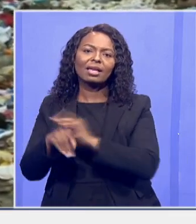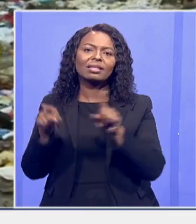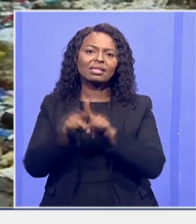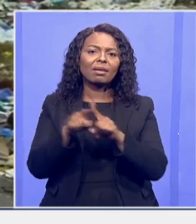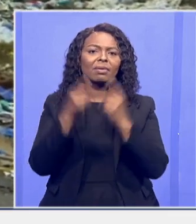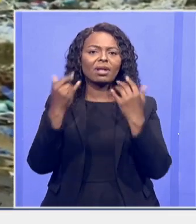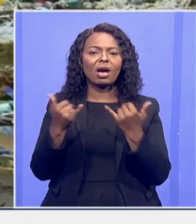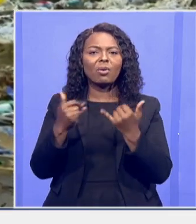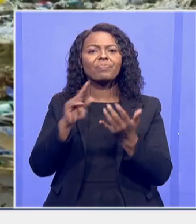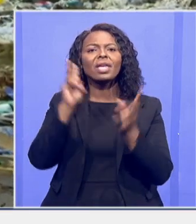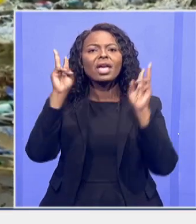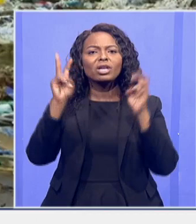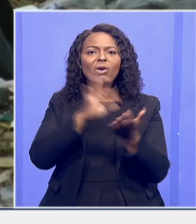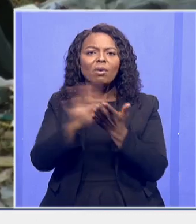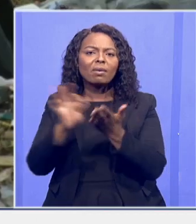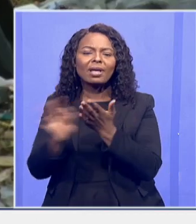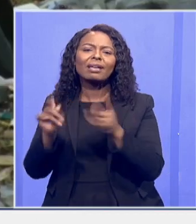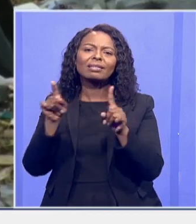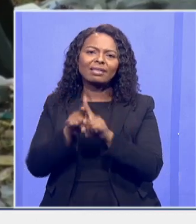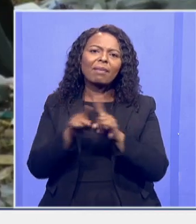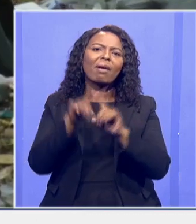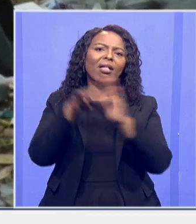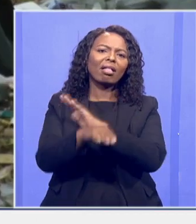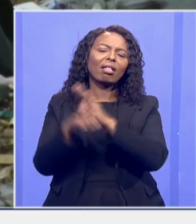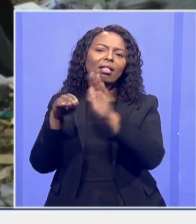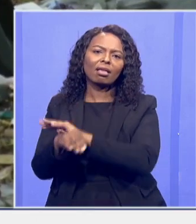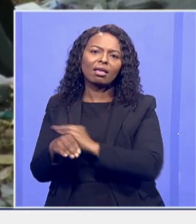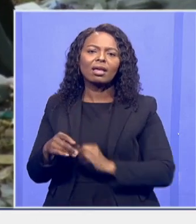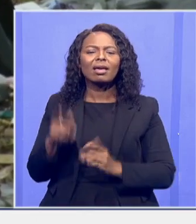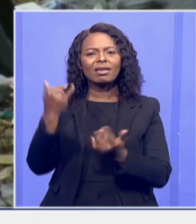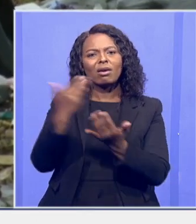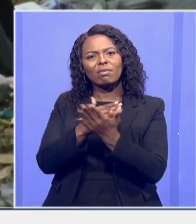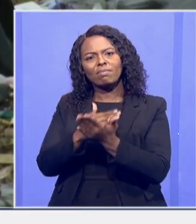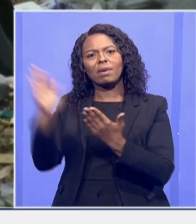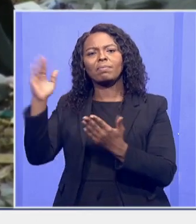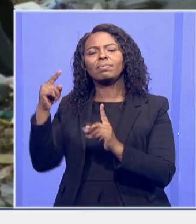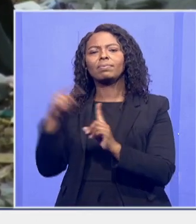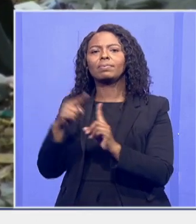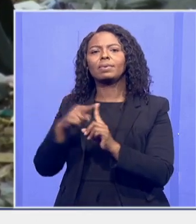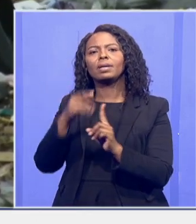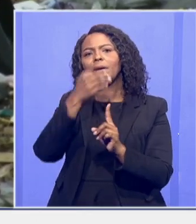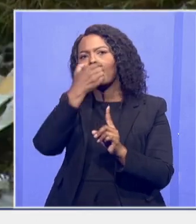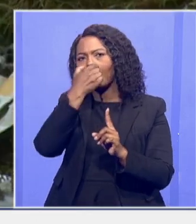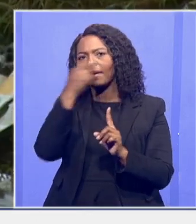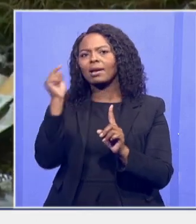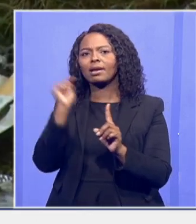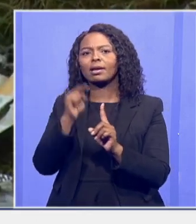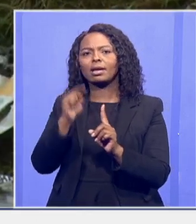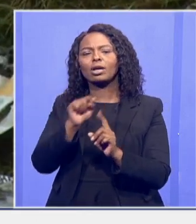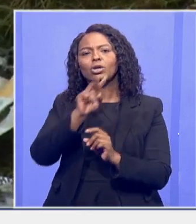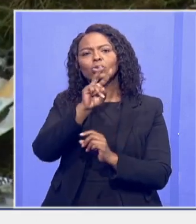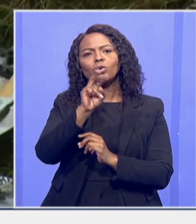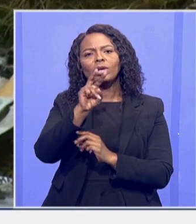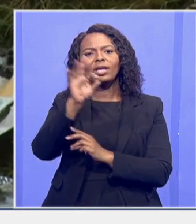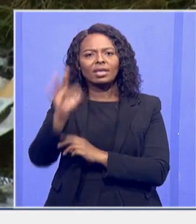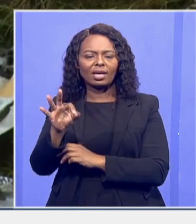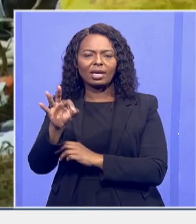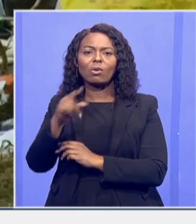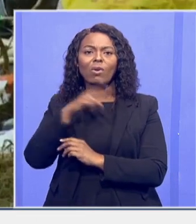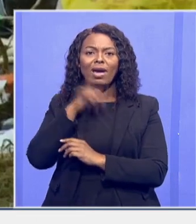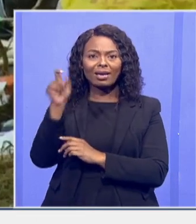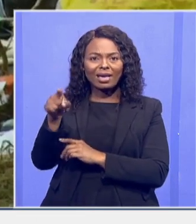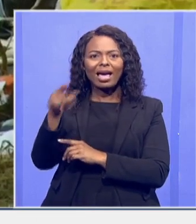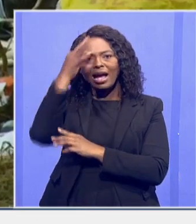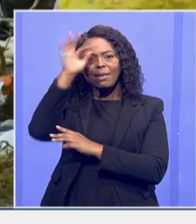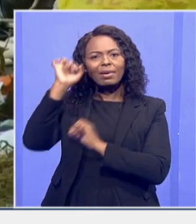EFF has said that we must march for the immediate removal of Cyril Ramaphosa on the 20th of March 2023, because that's why we're living in these conditions. Not even